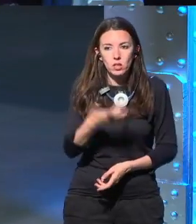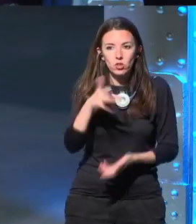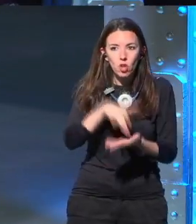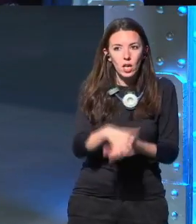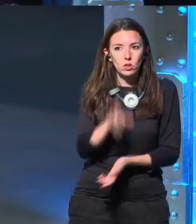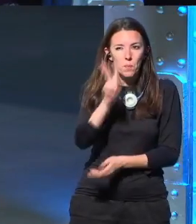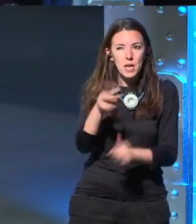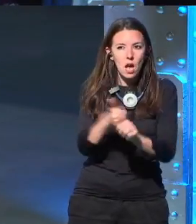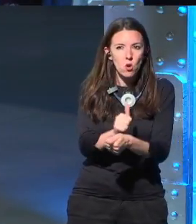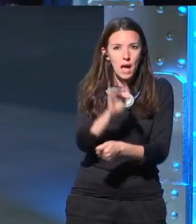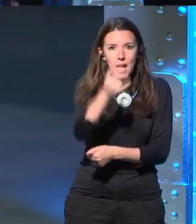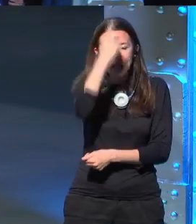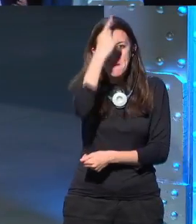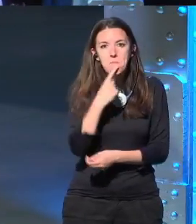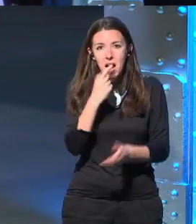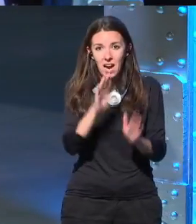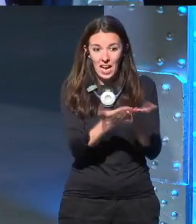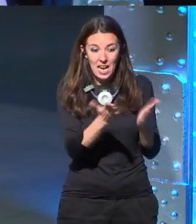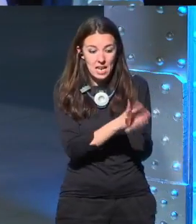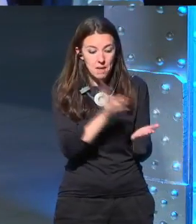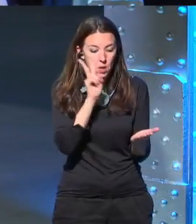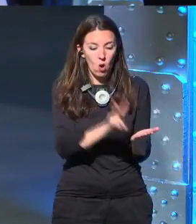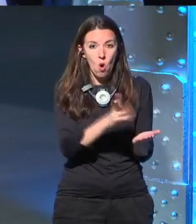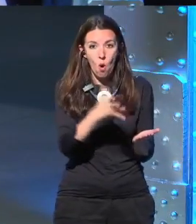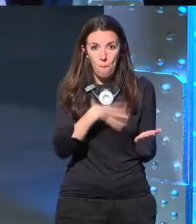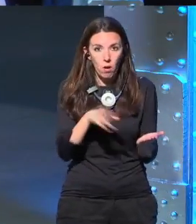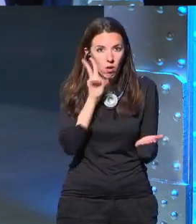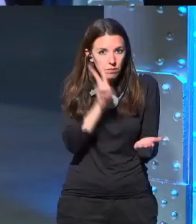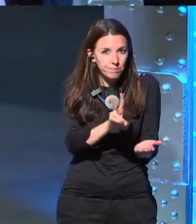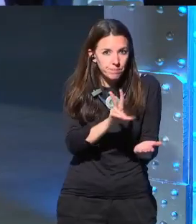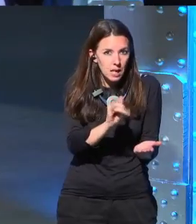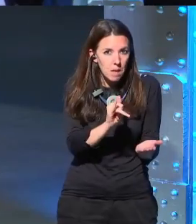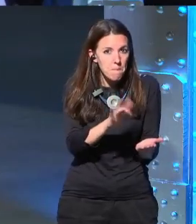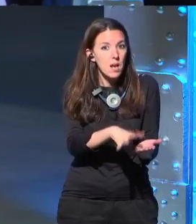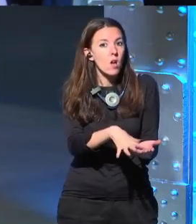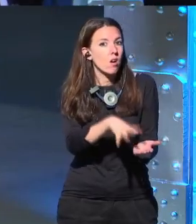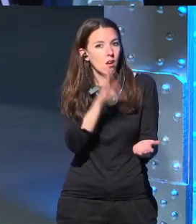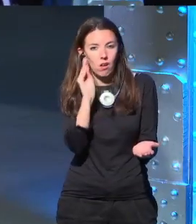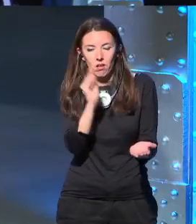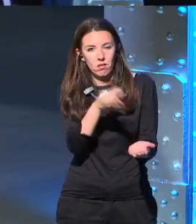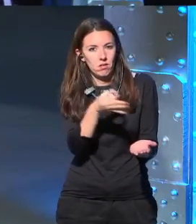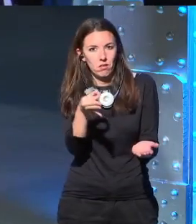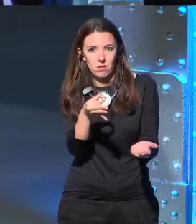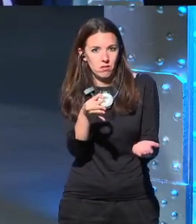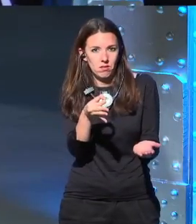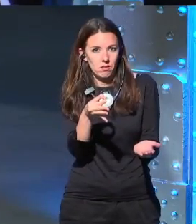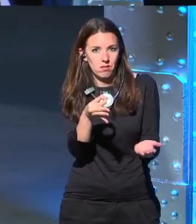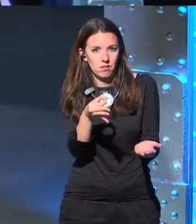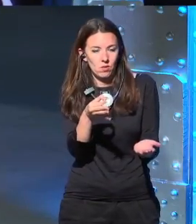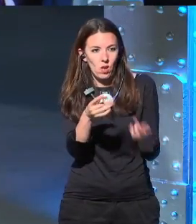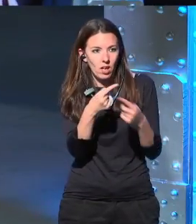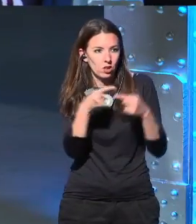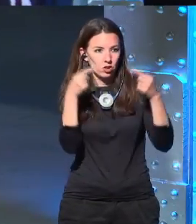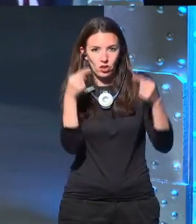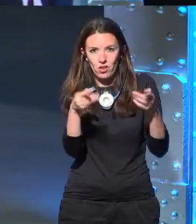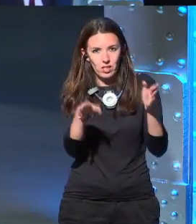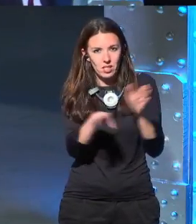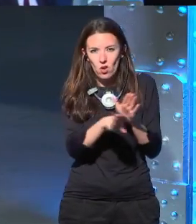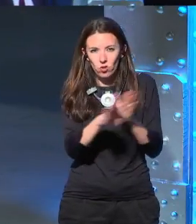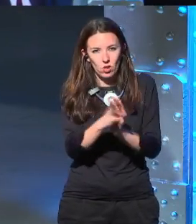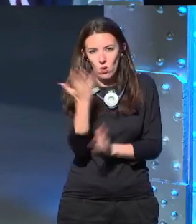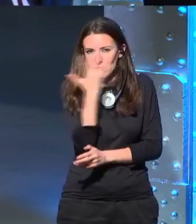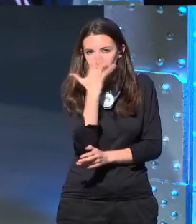my book, you can admire it, but understand what the smile was about. He brought it, and he had it by